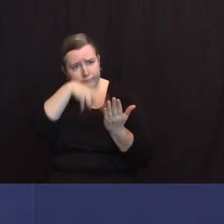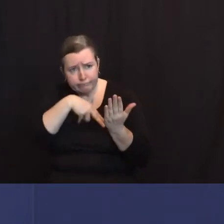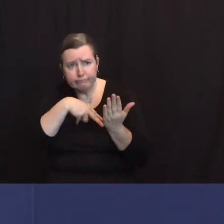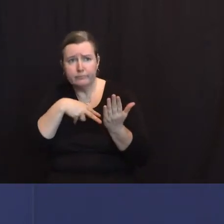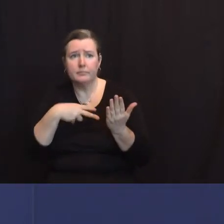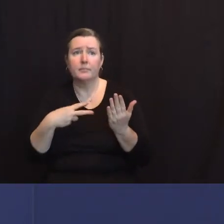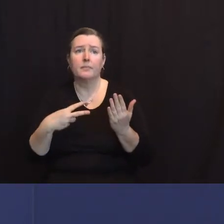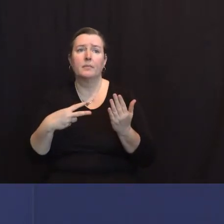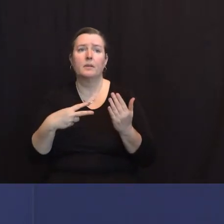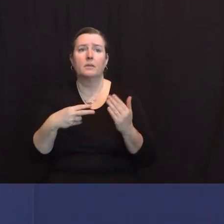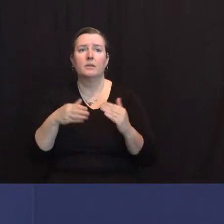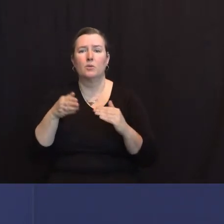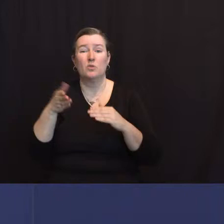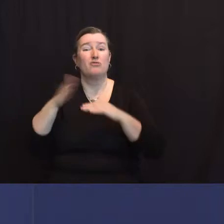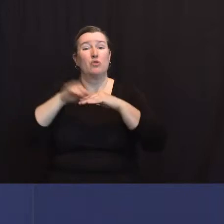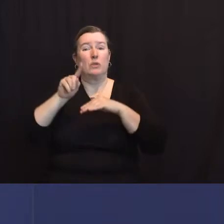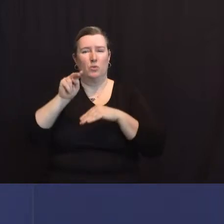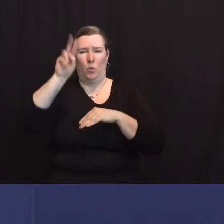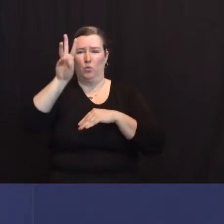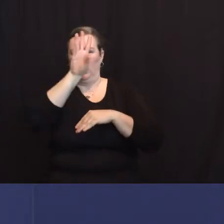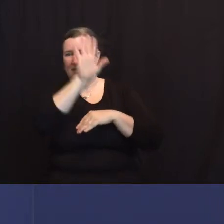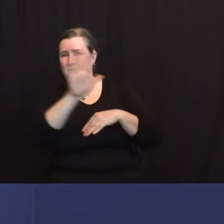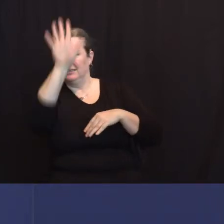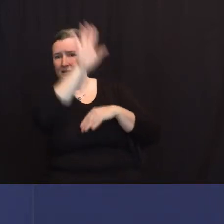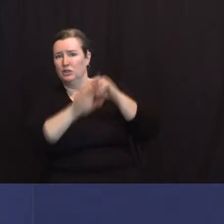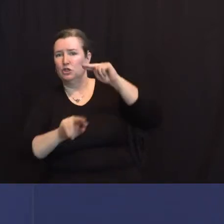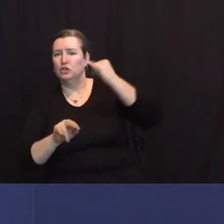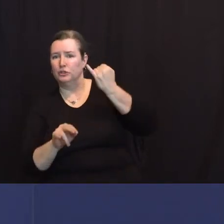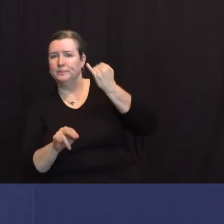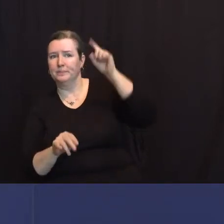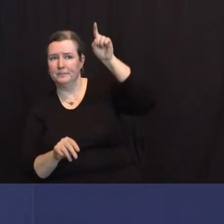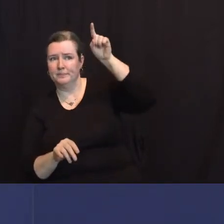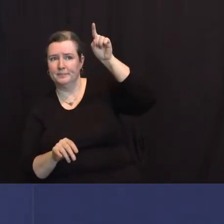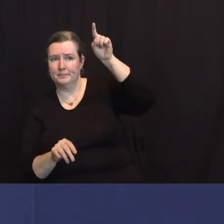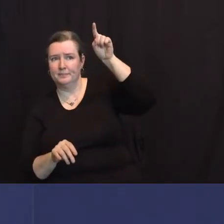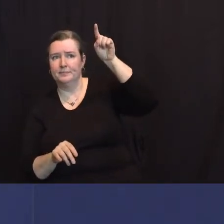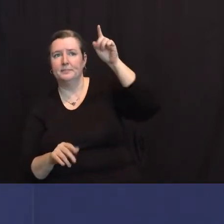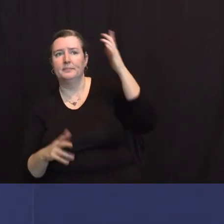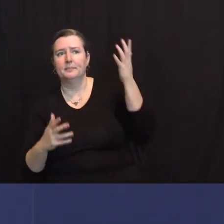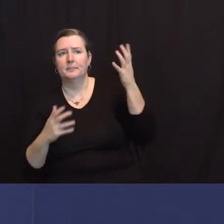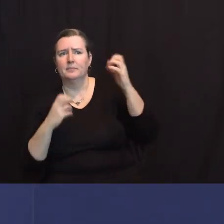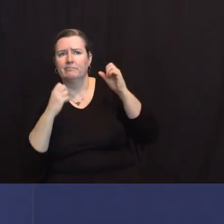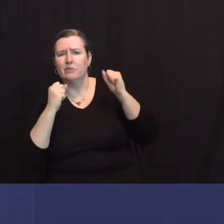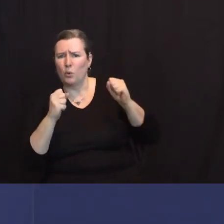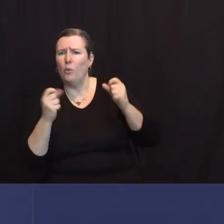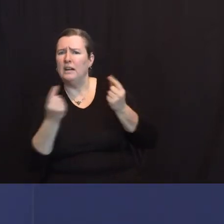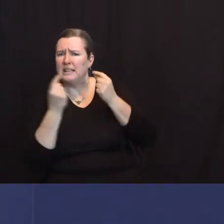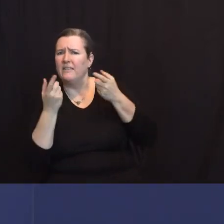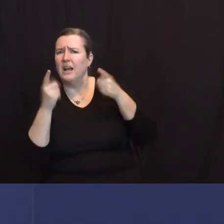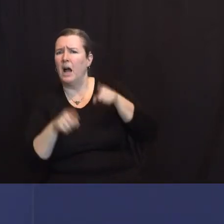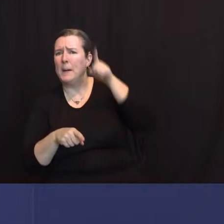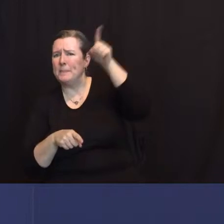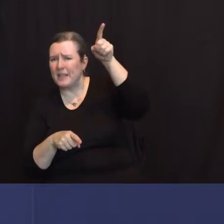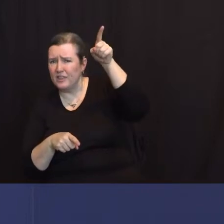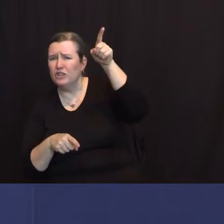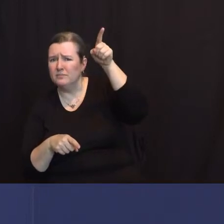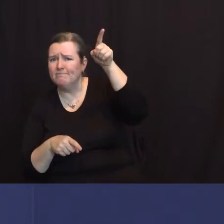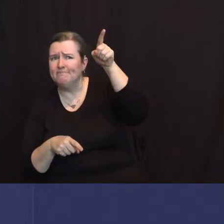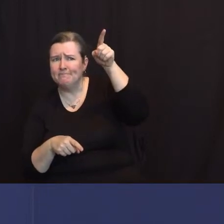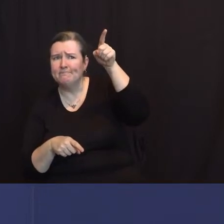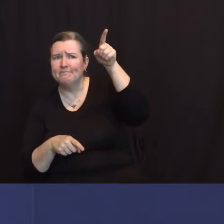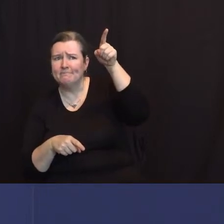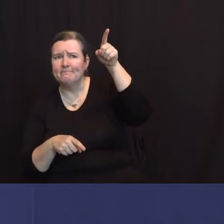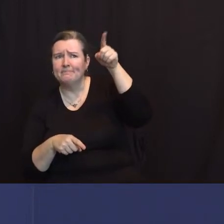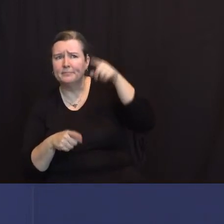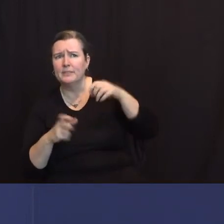of the state, which will put that part of the state back into high activity. We are also seeing some increases in case rates in